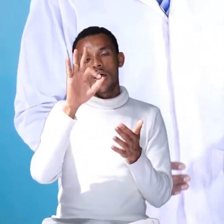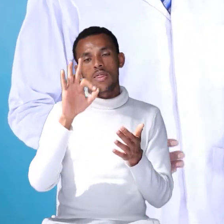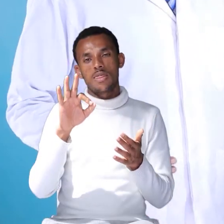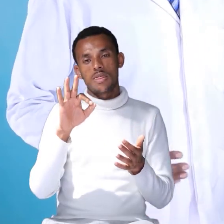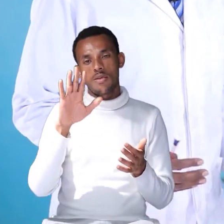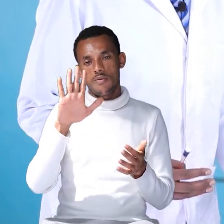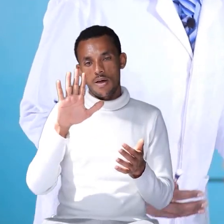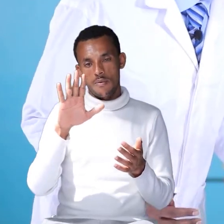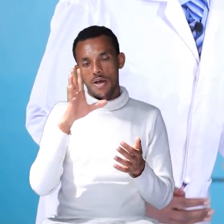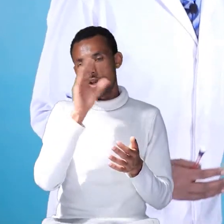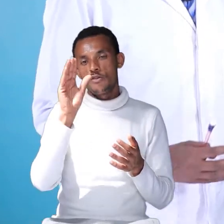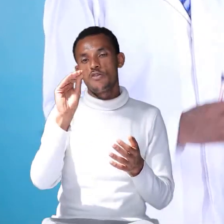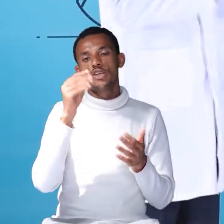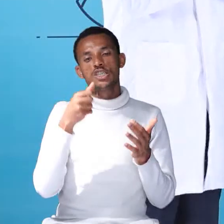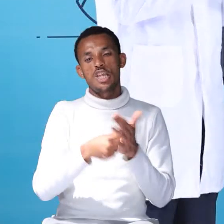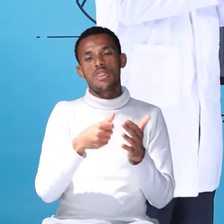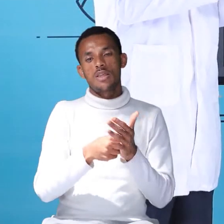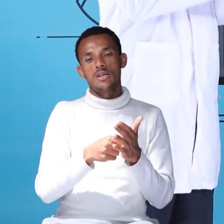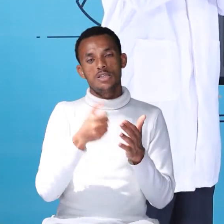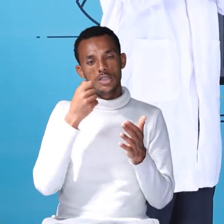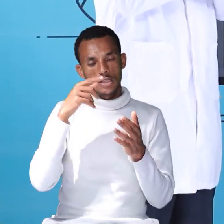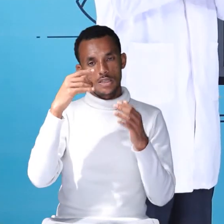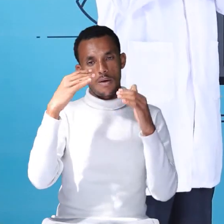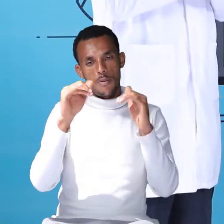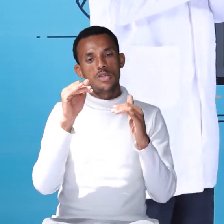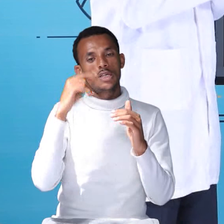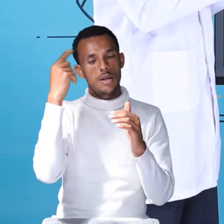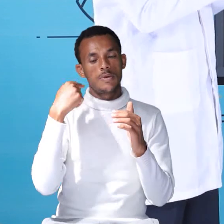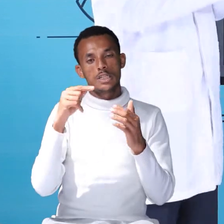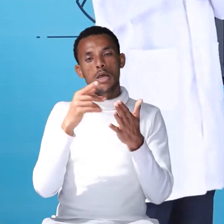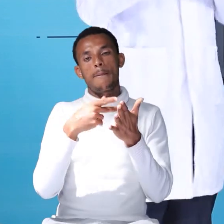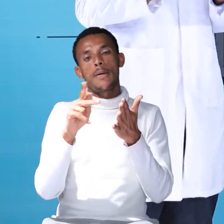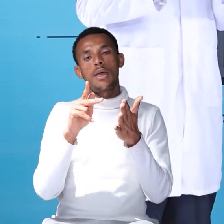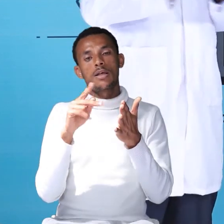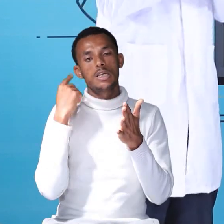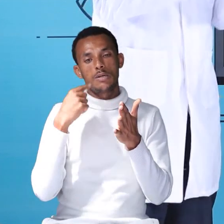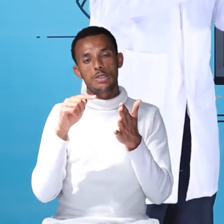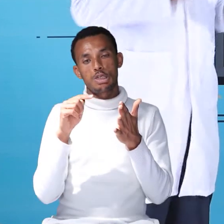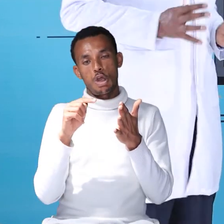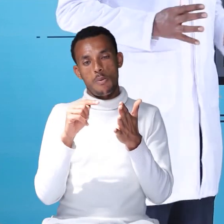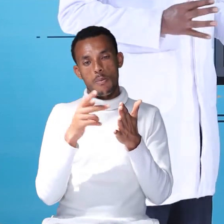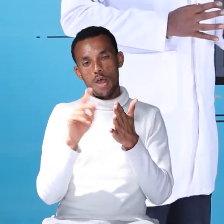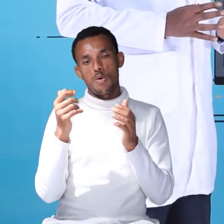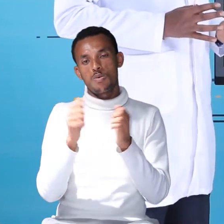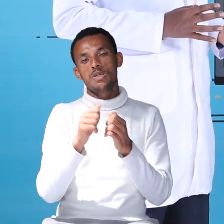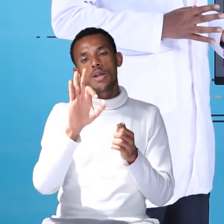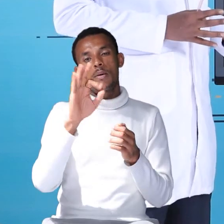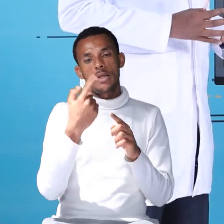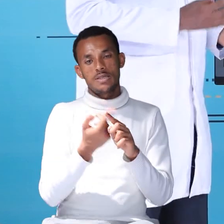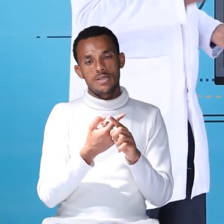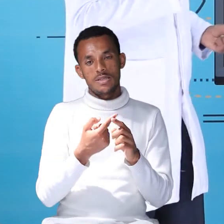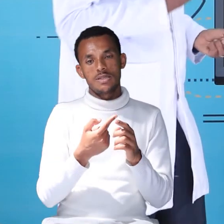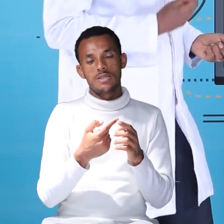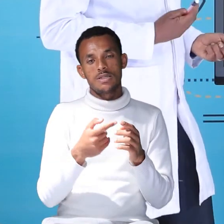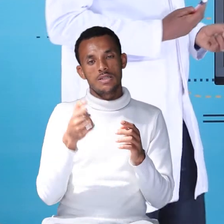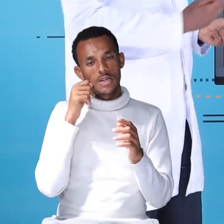1,975 bir and 50 cents it comes. This is the amount that is the Nebet should pay within 9 months. But